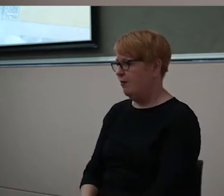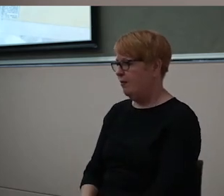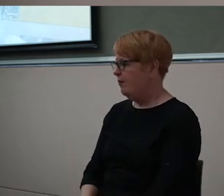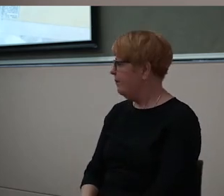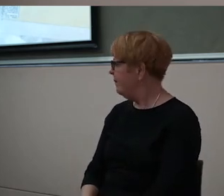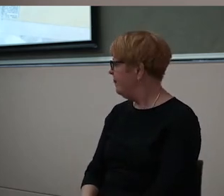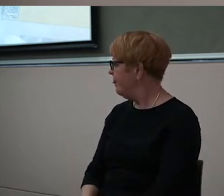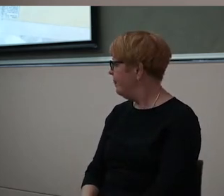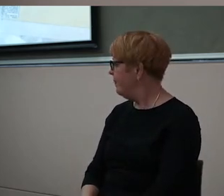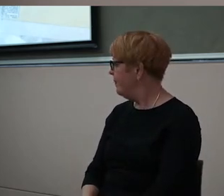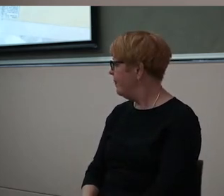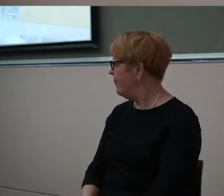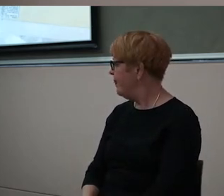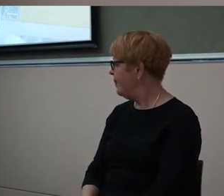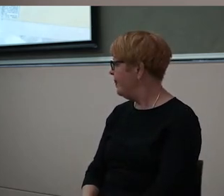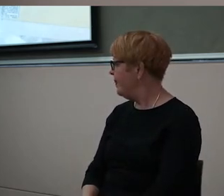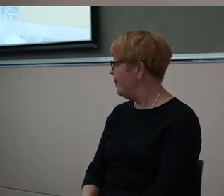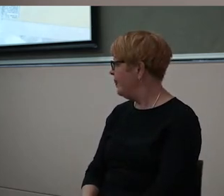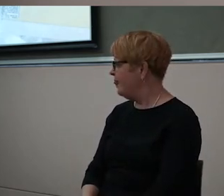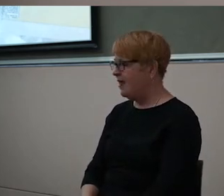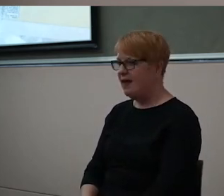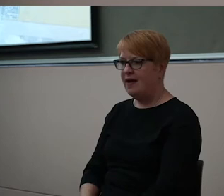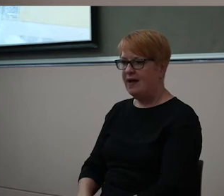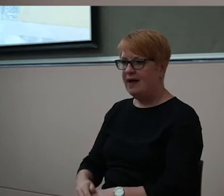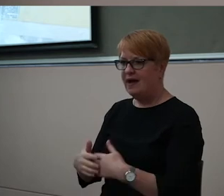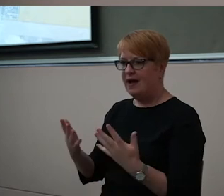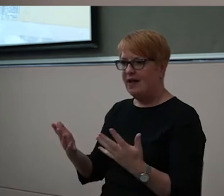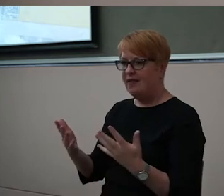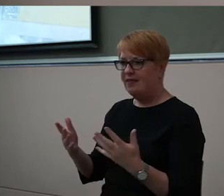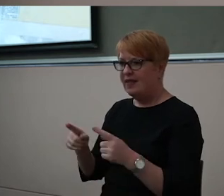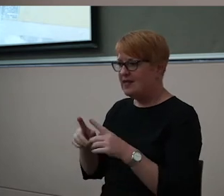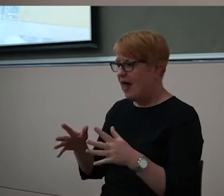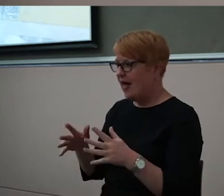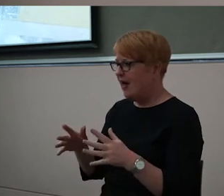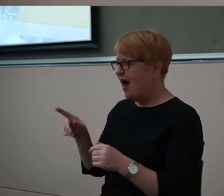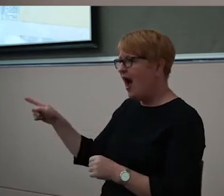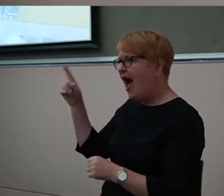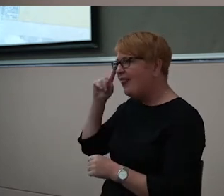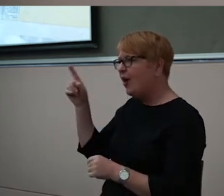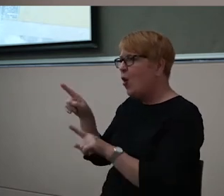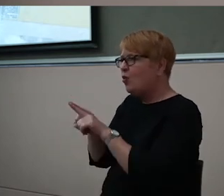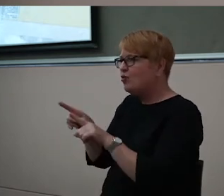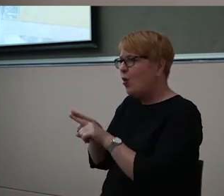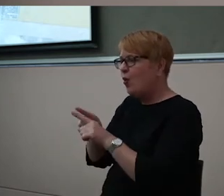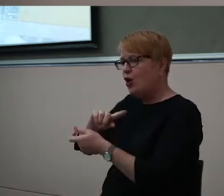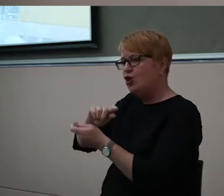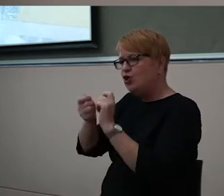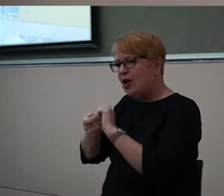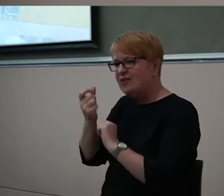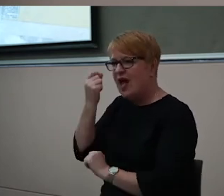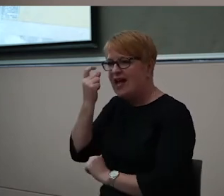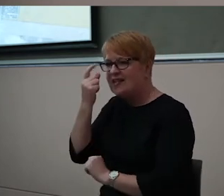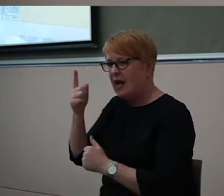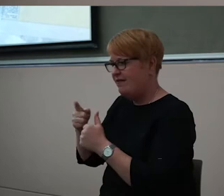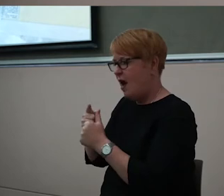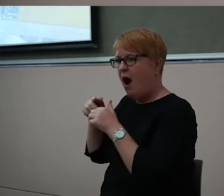the same, and it's still continuing. It's like kind of cyclical in a way, like reverting and then going back